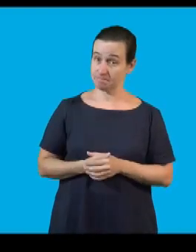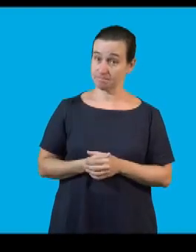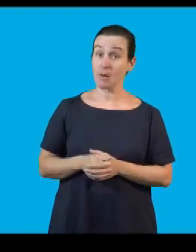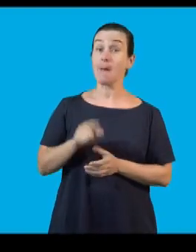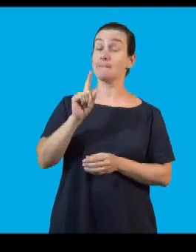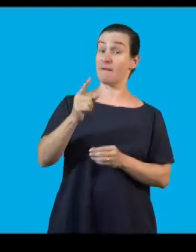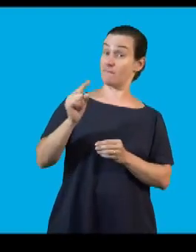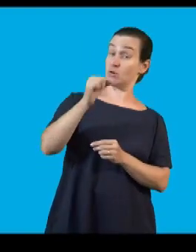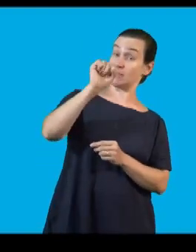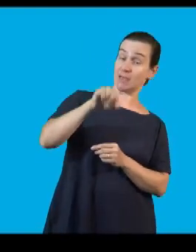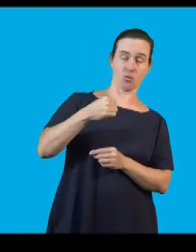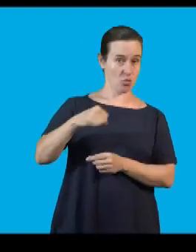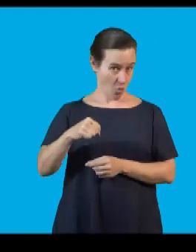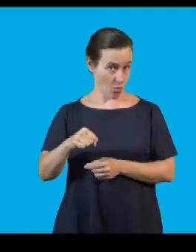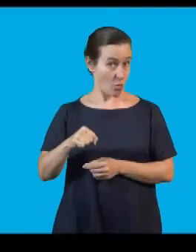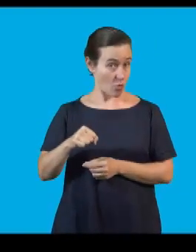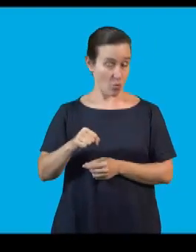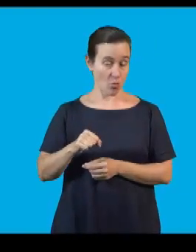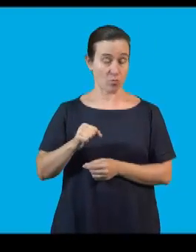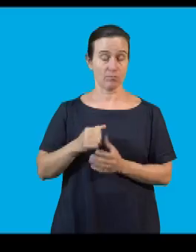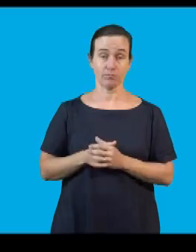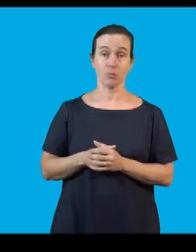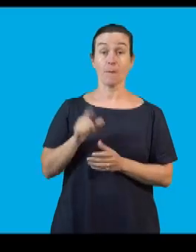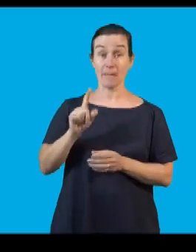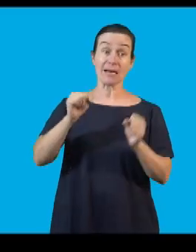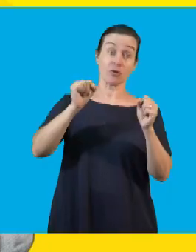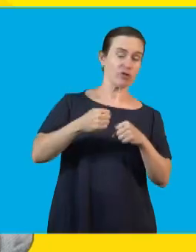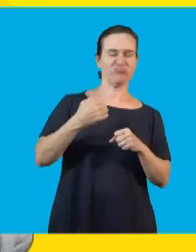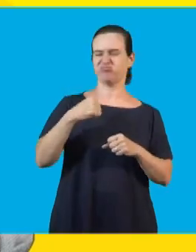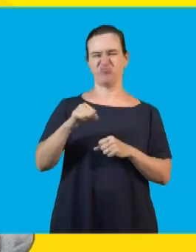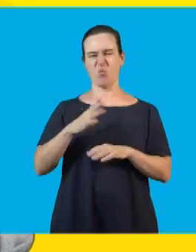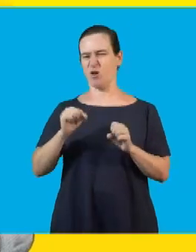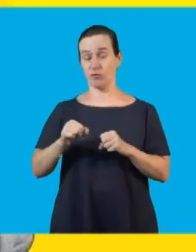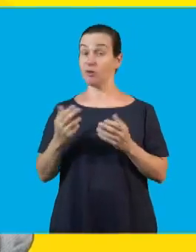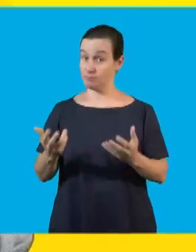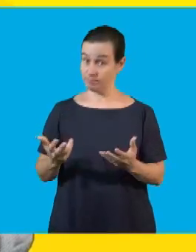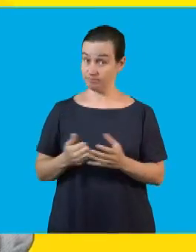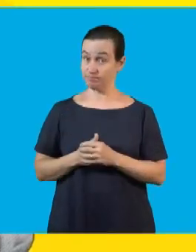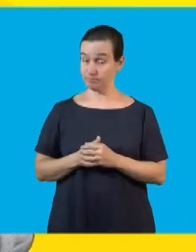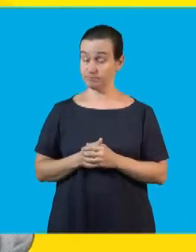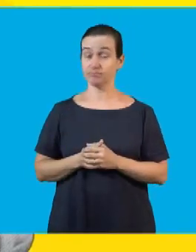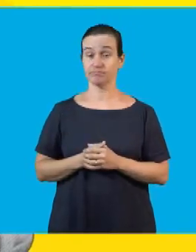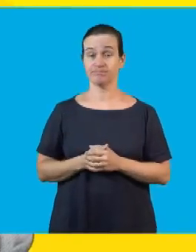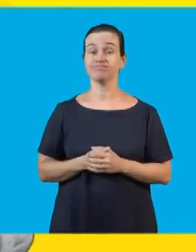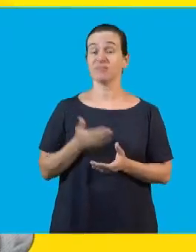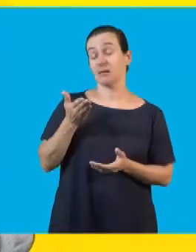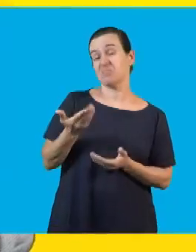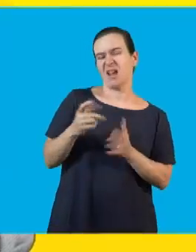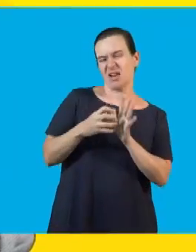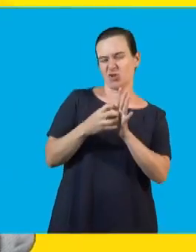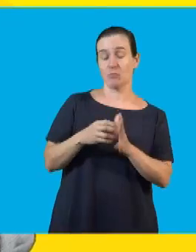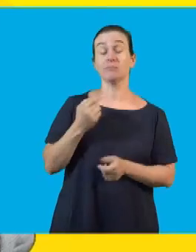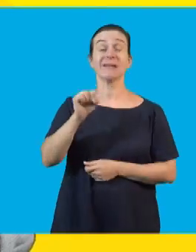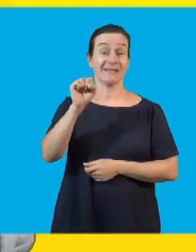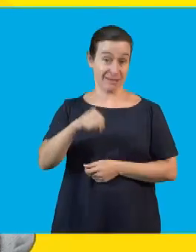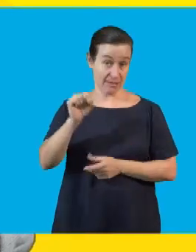yes. So remember, it's a yes or no response. You have to agree or disagree with what is being said. So in